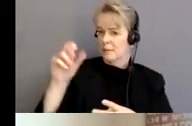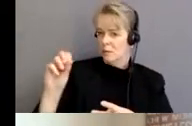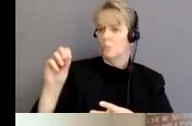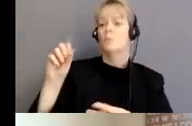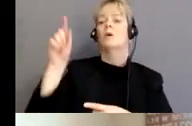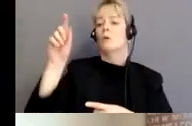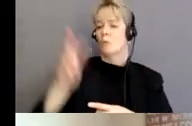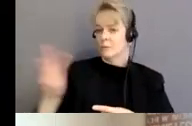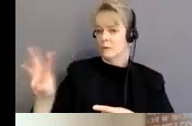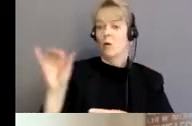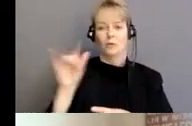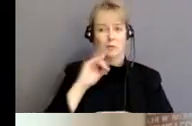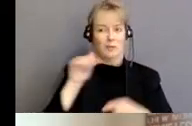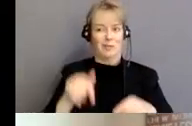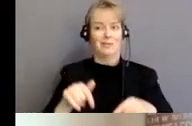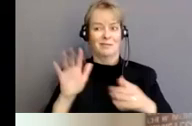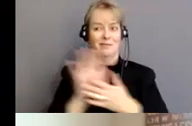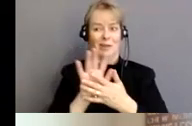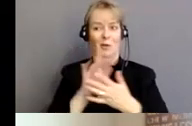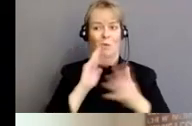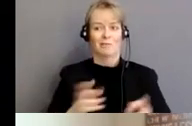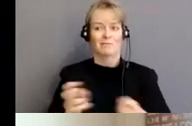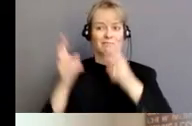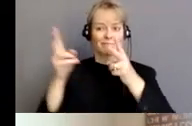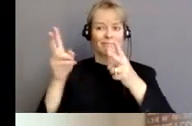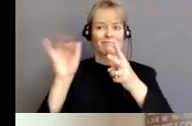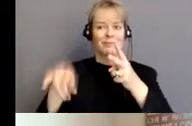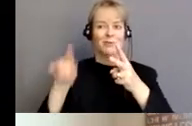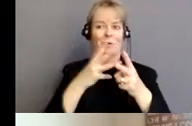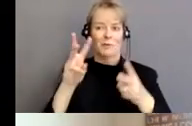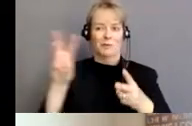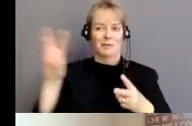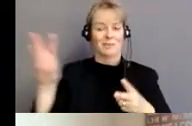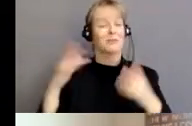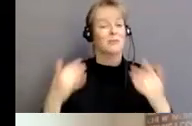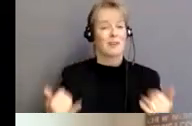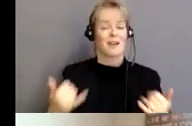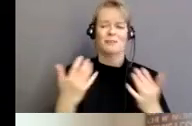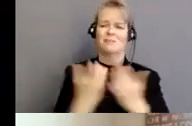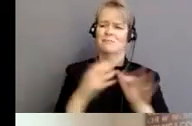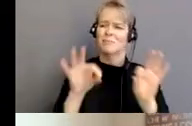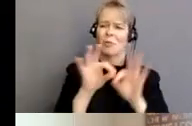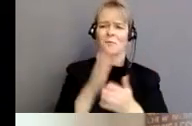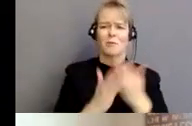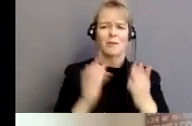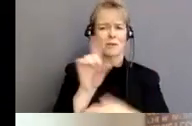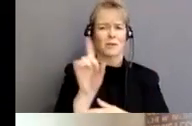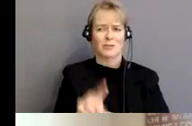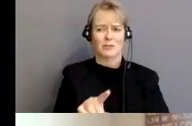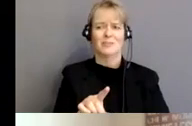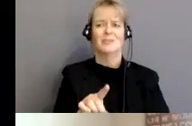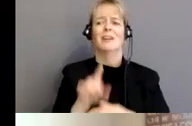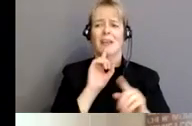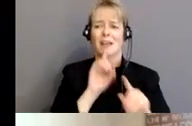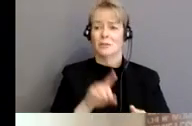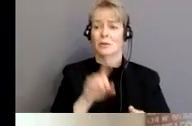So we'll jump into the question and answer, because I think this is a very fundamental part of our webinar. So first question, actually, if we